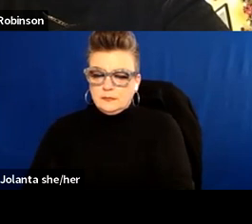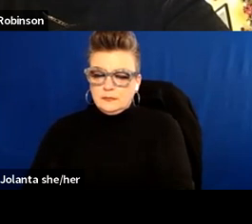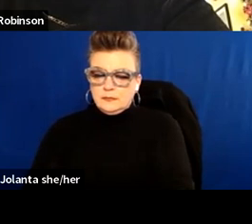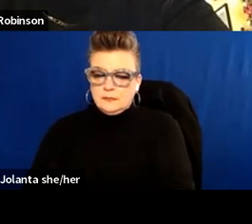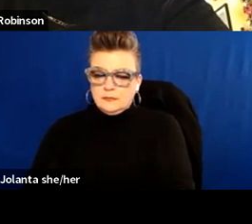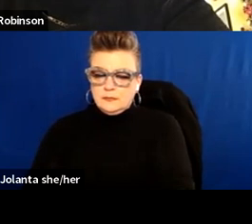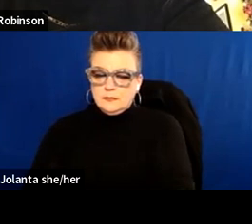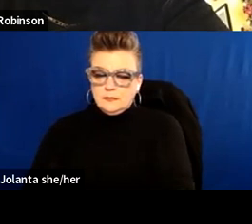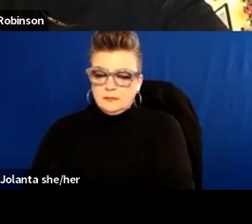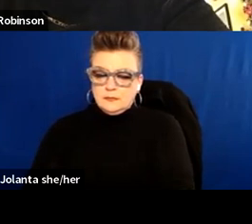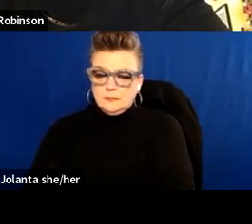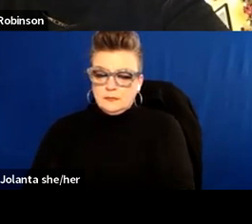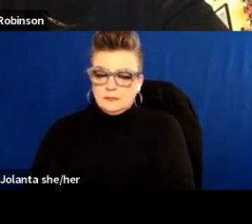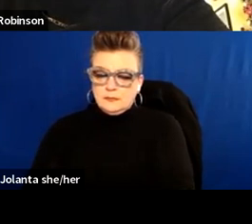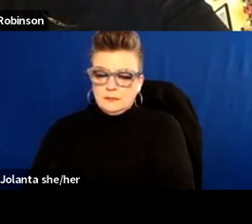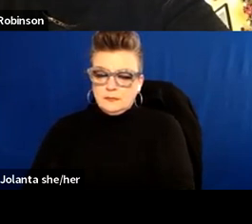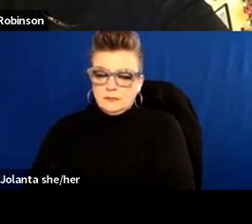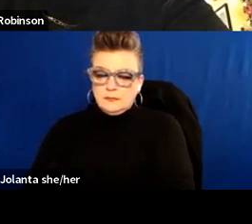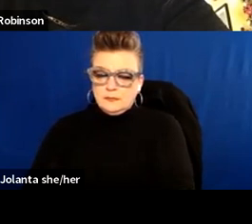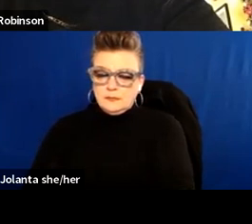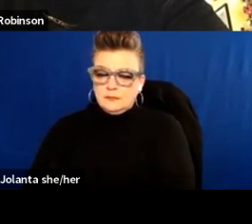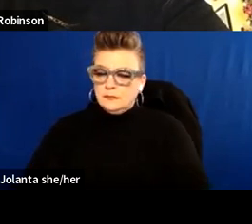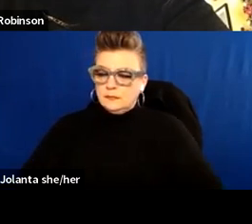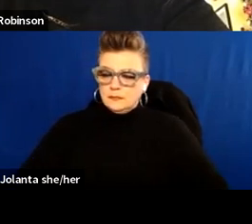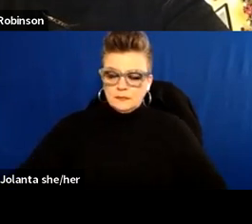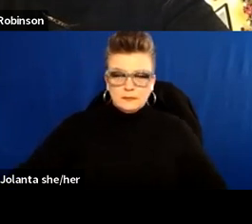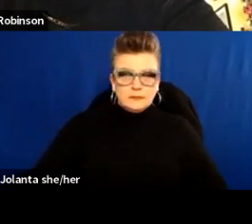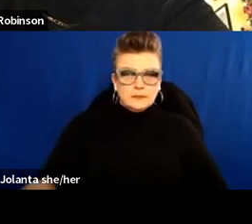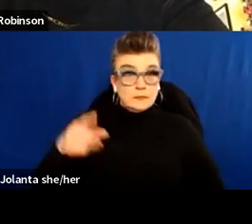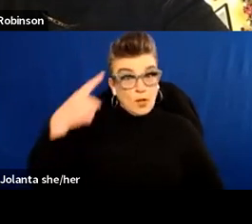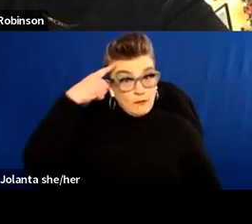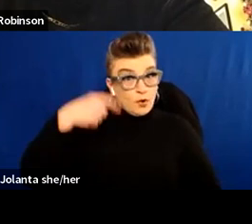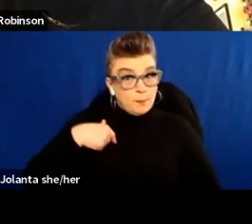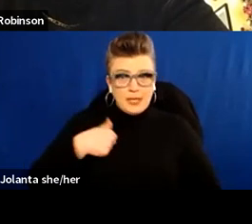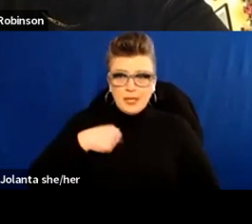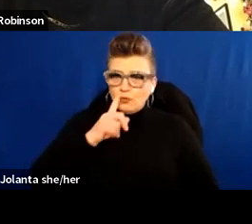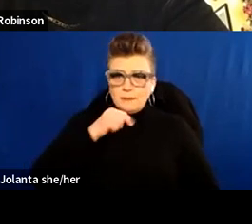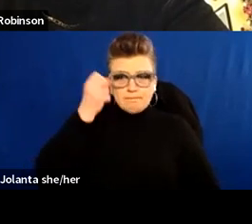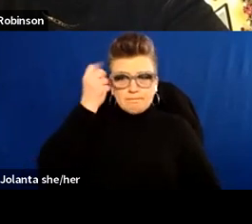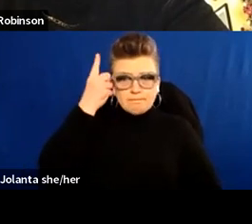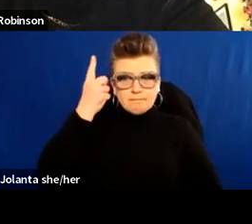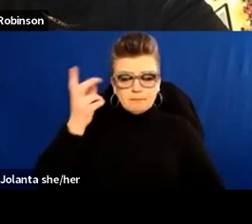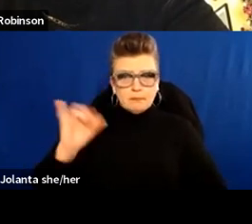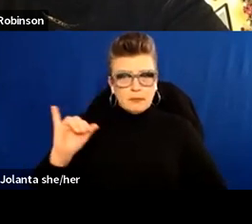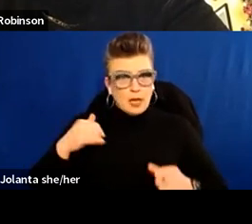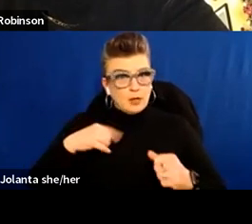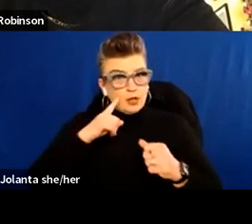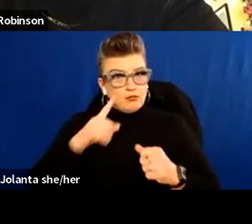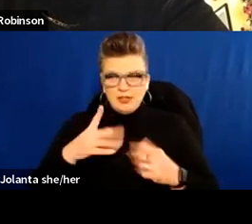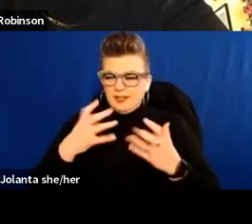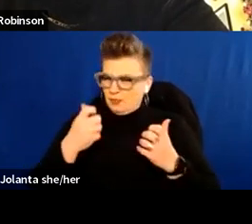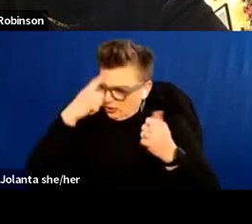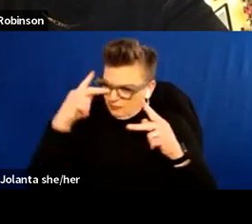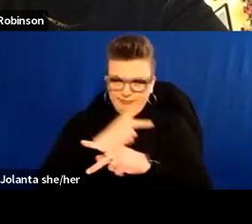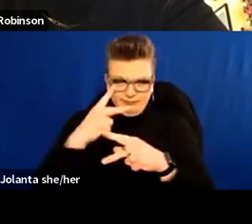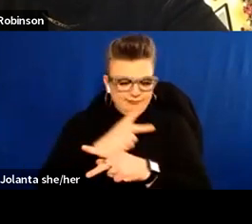so yes and um for me i really do not understand and i really want to wrap my hand around